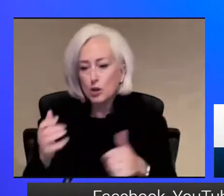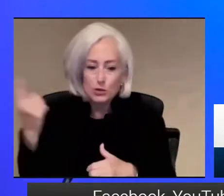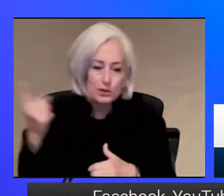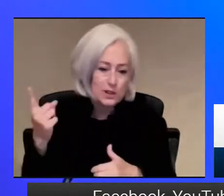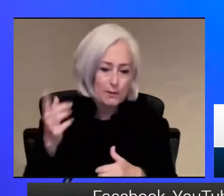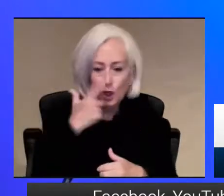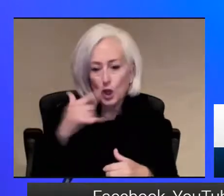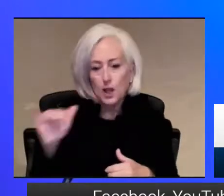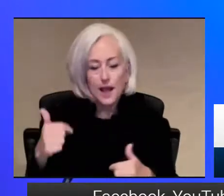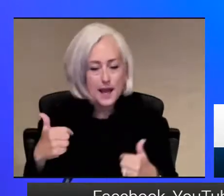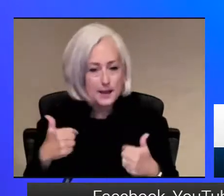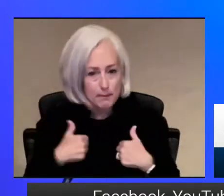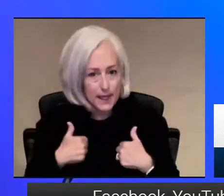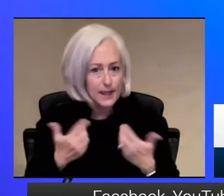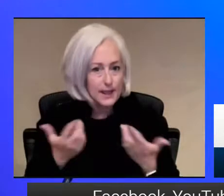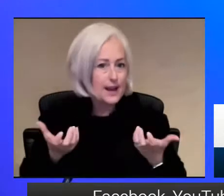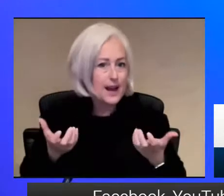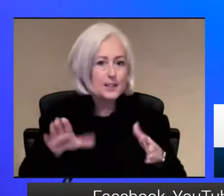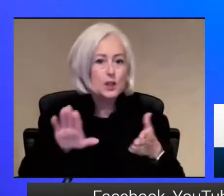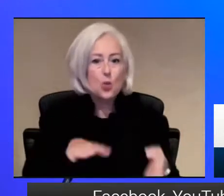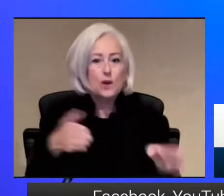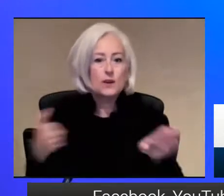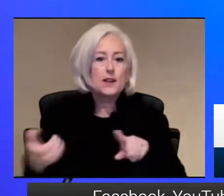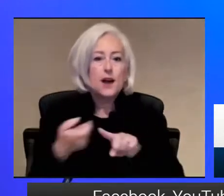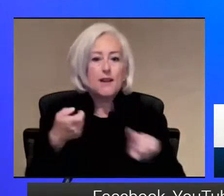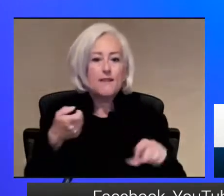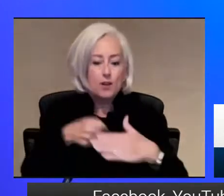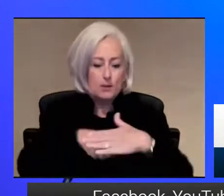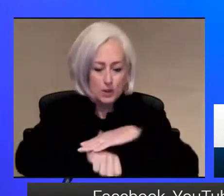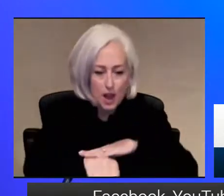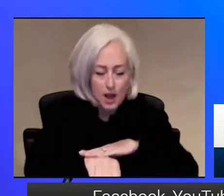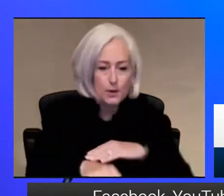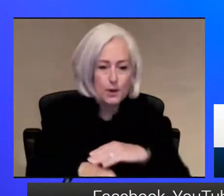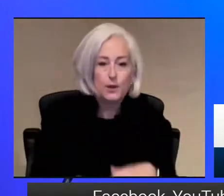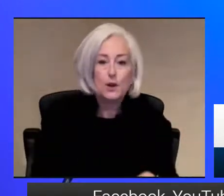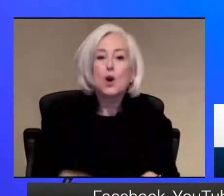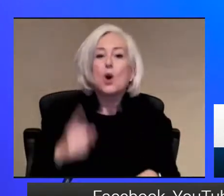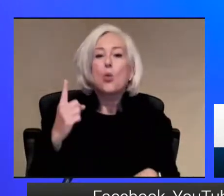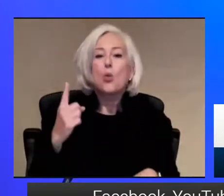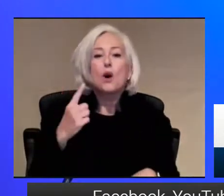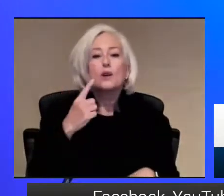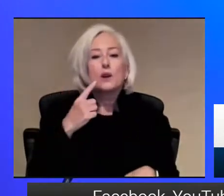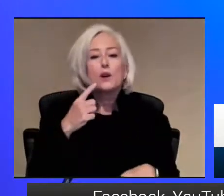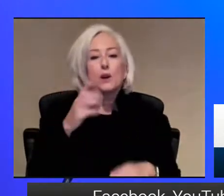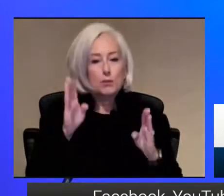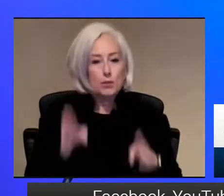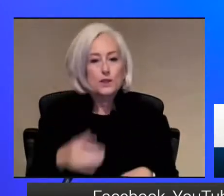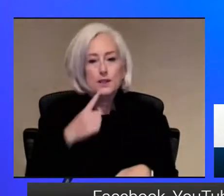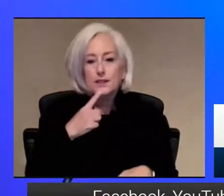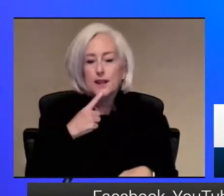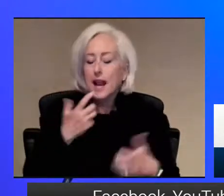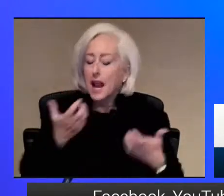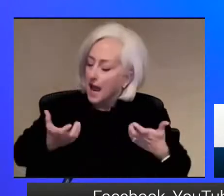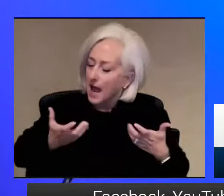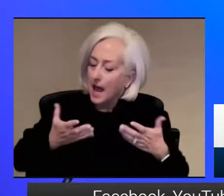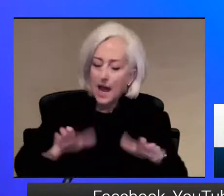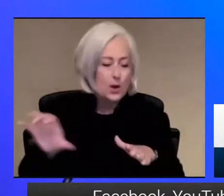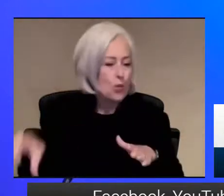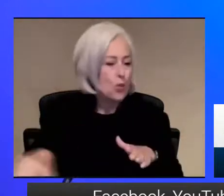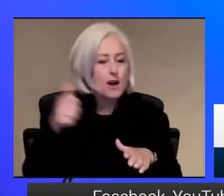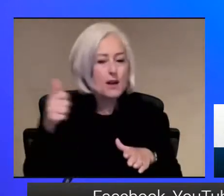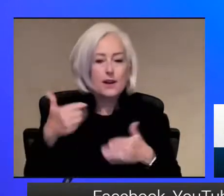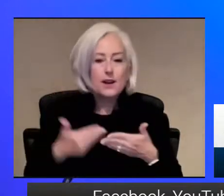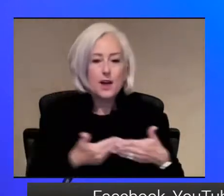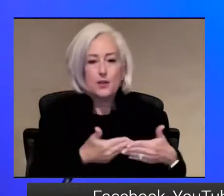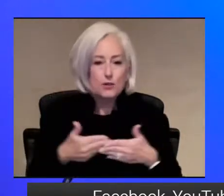from childbirth. I heard one of my community individuals said, "I dare not have another baby," right? Because of the things that she